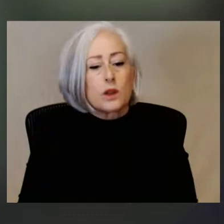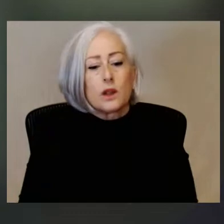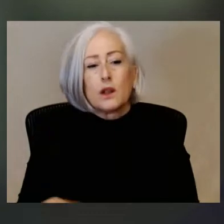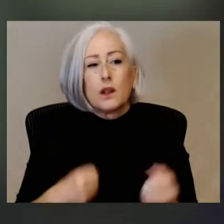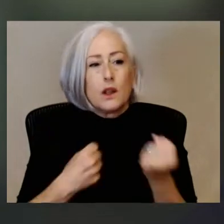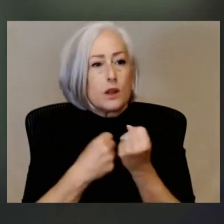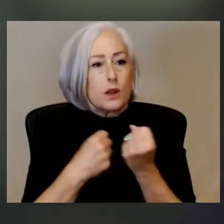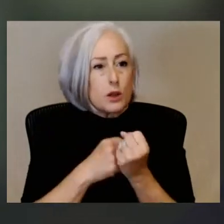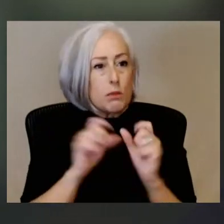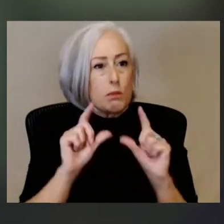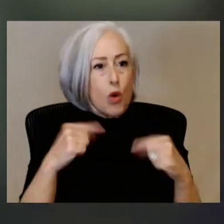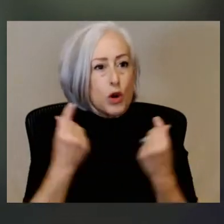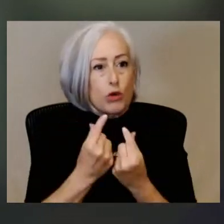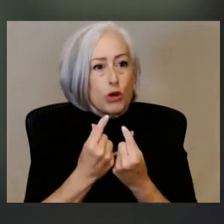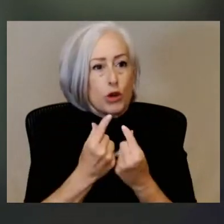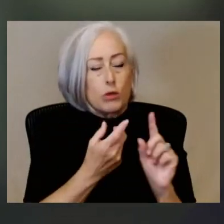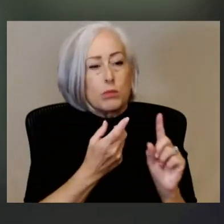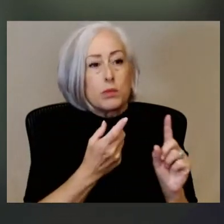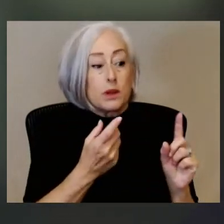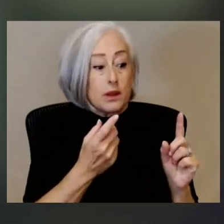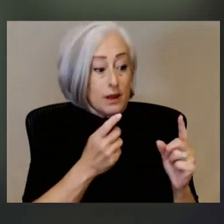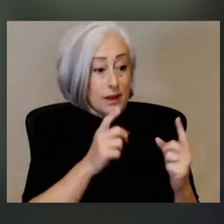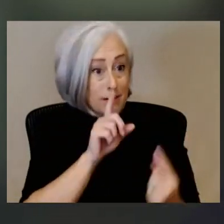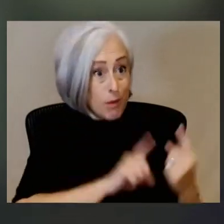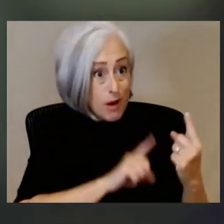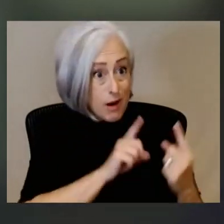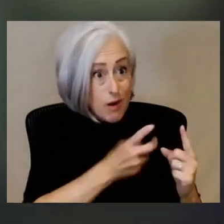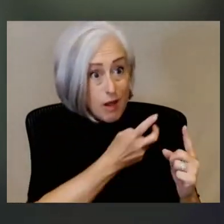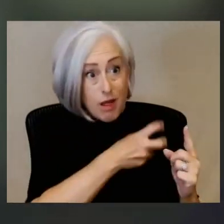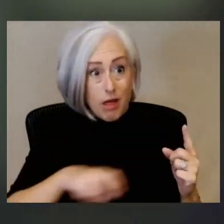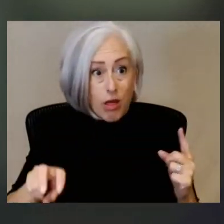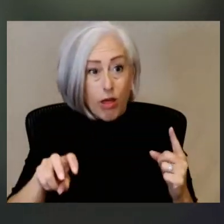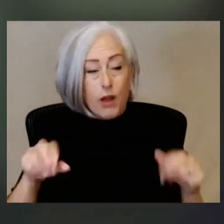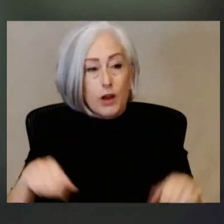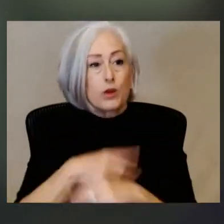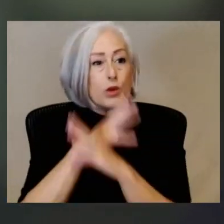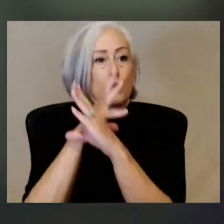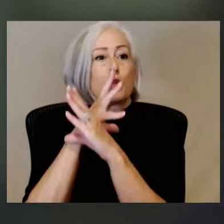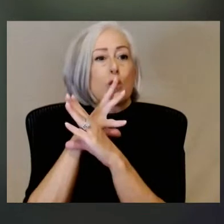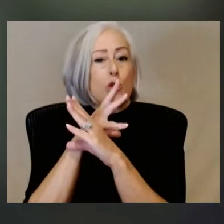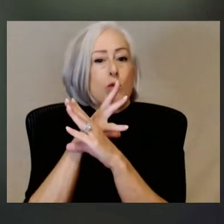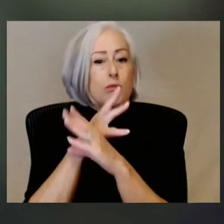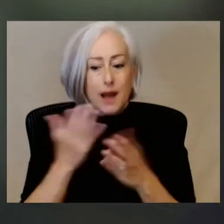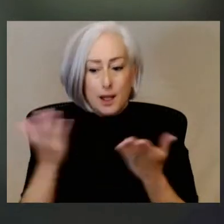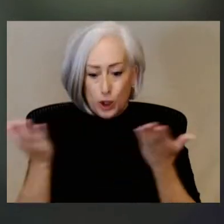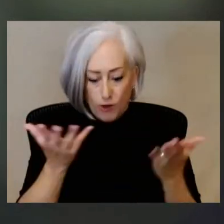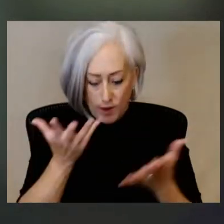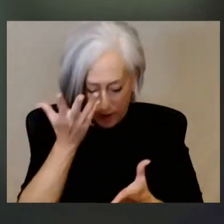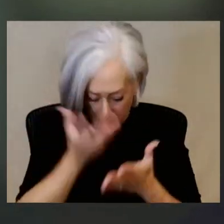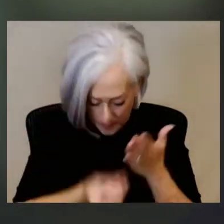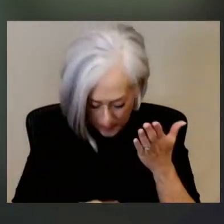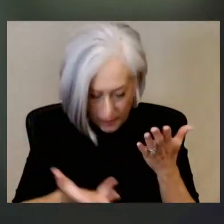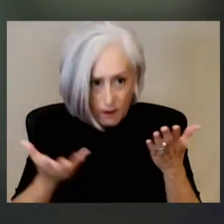transitioned to Zoom. So services kind of dissipated, and people were left out